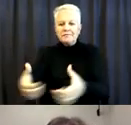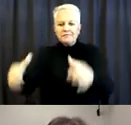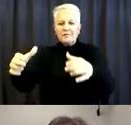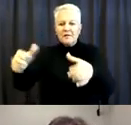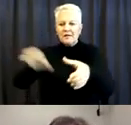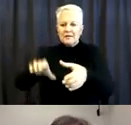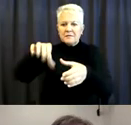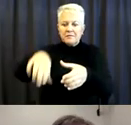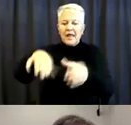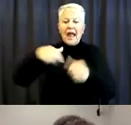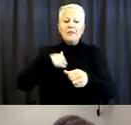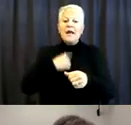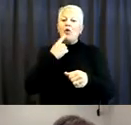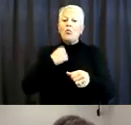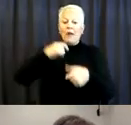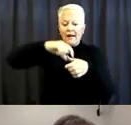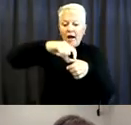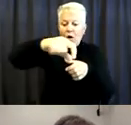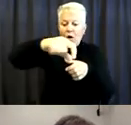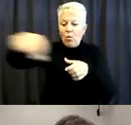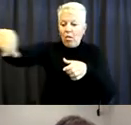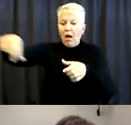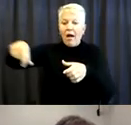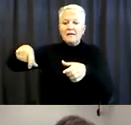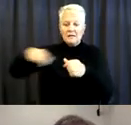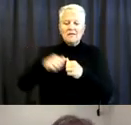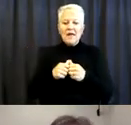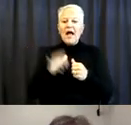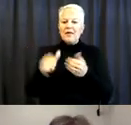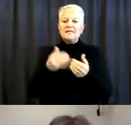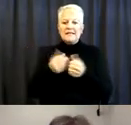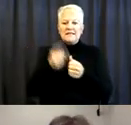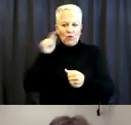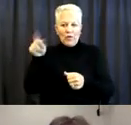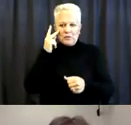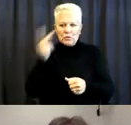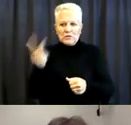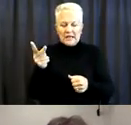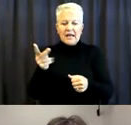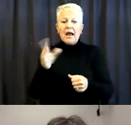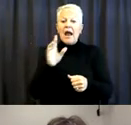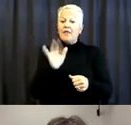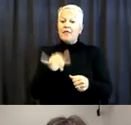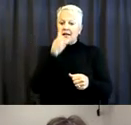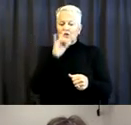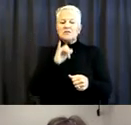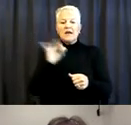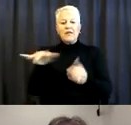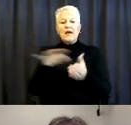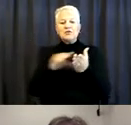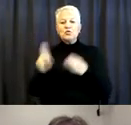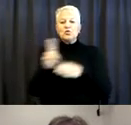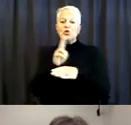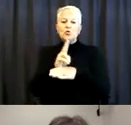a red outline around the top. So it's visually easier to see. And it looks like they pretty much are